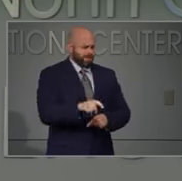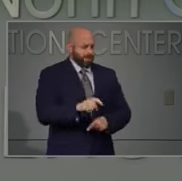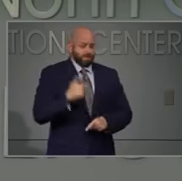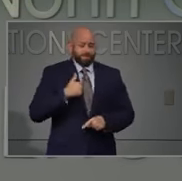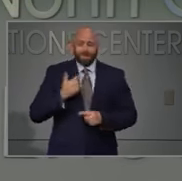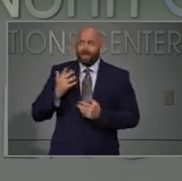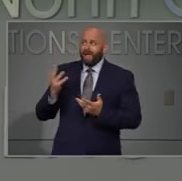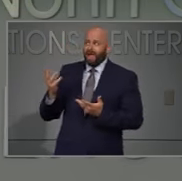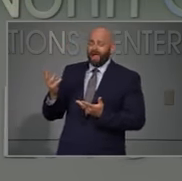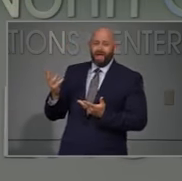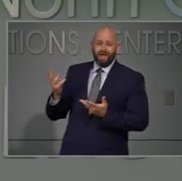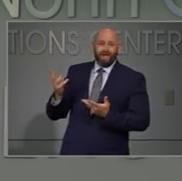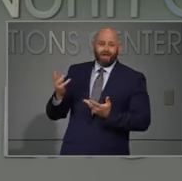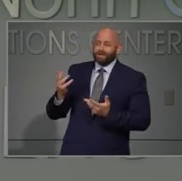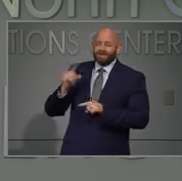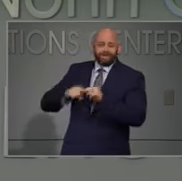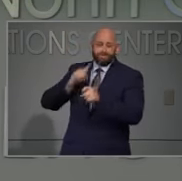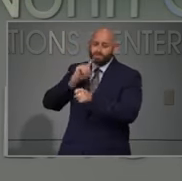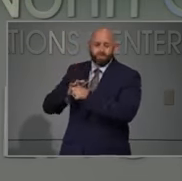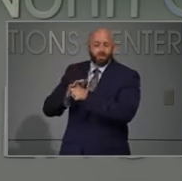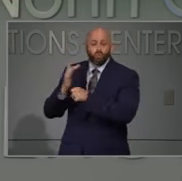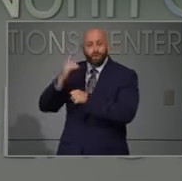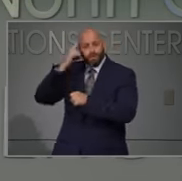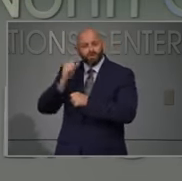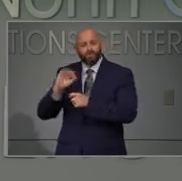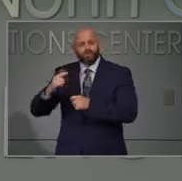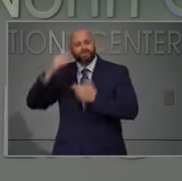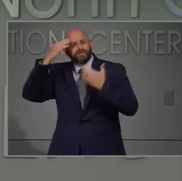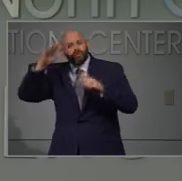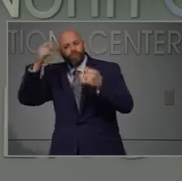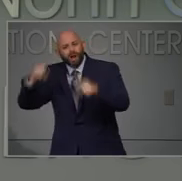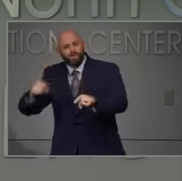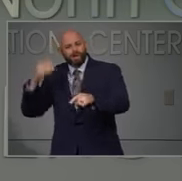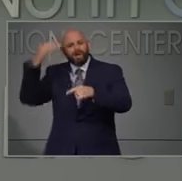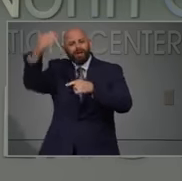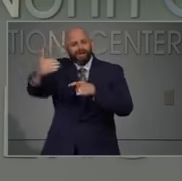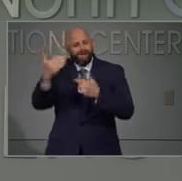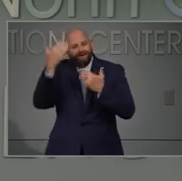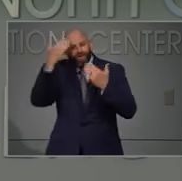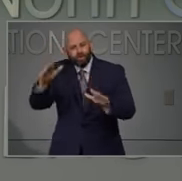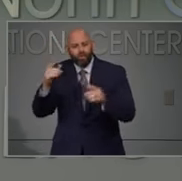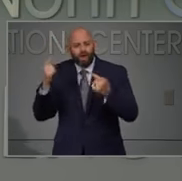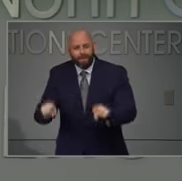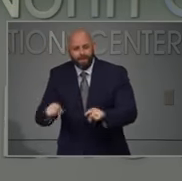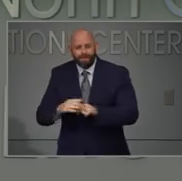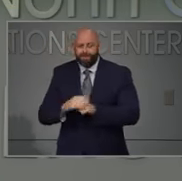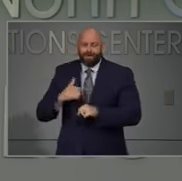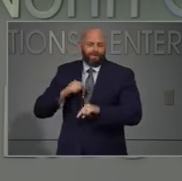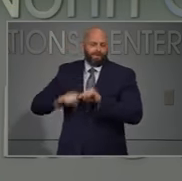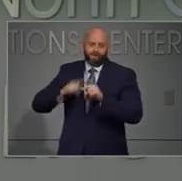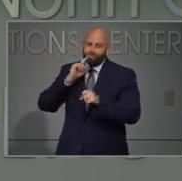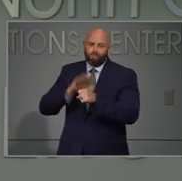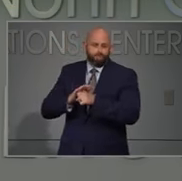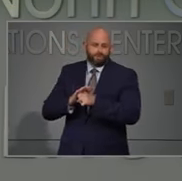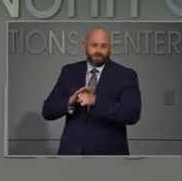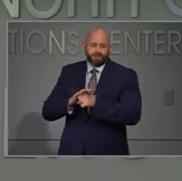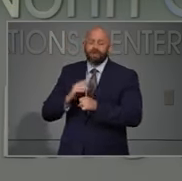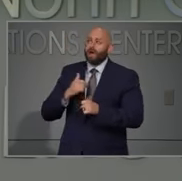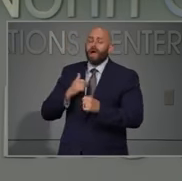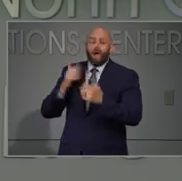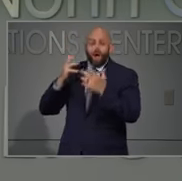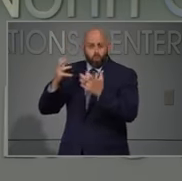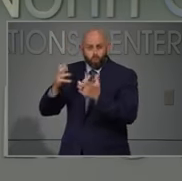the for the RNC convention, that's not something that we can guarantee. We would like to